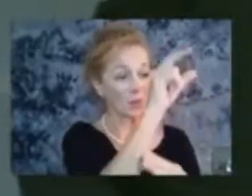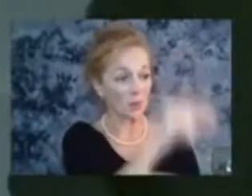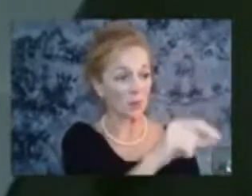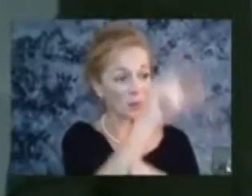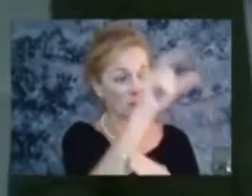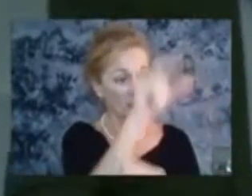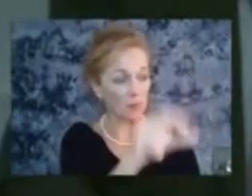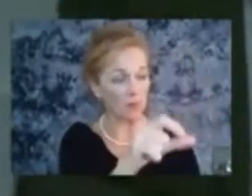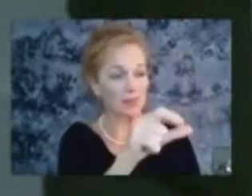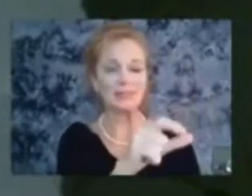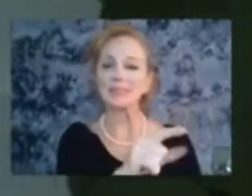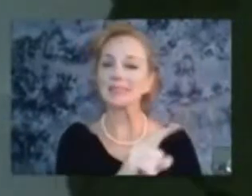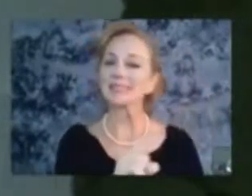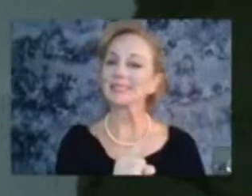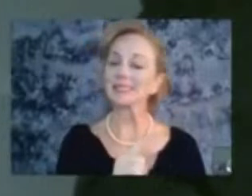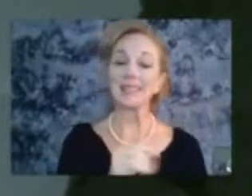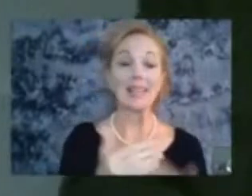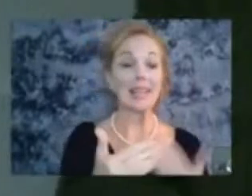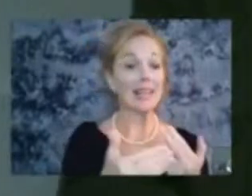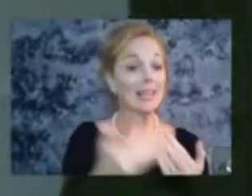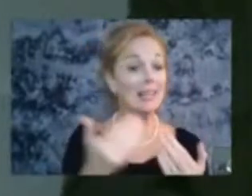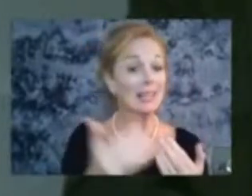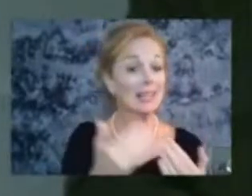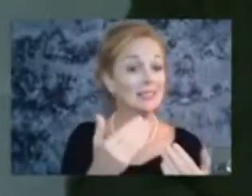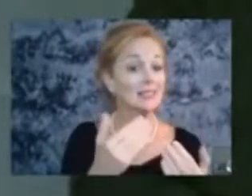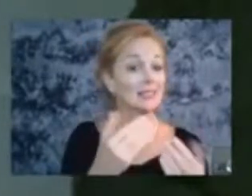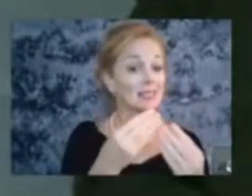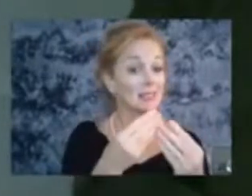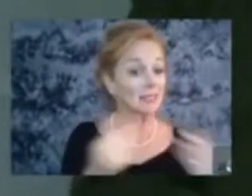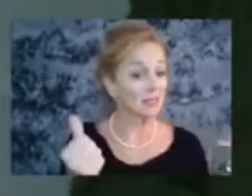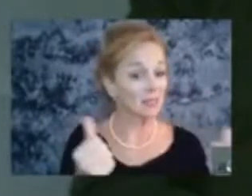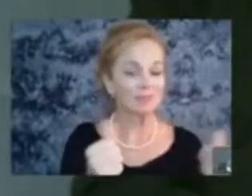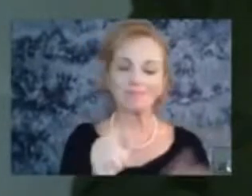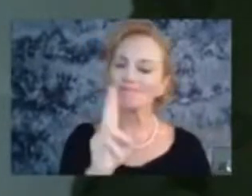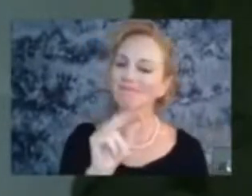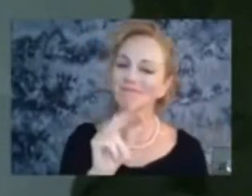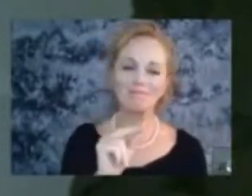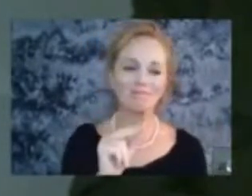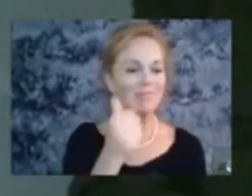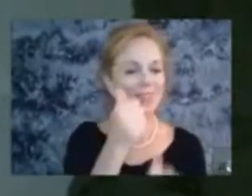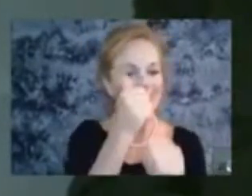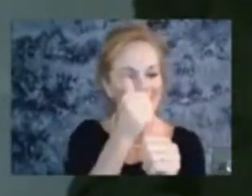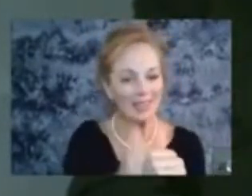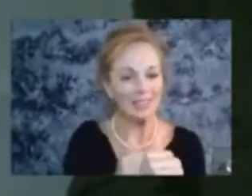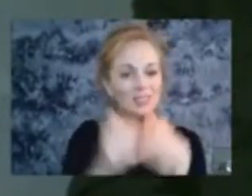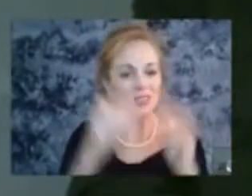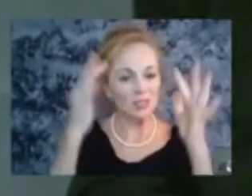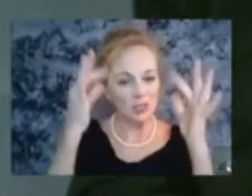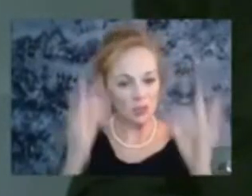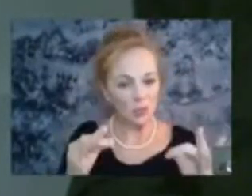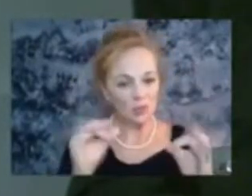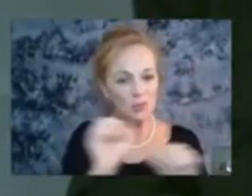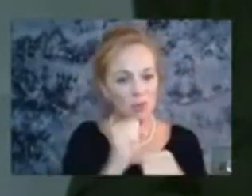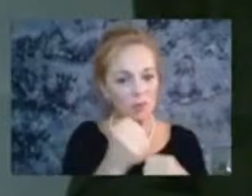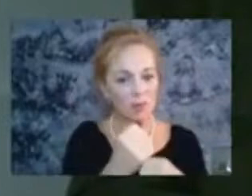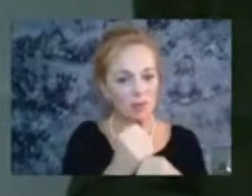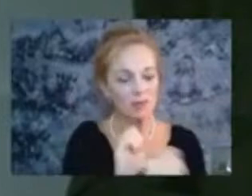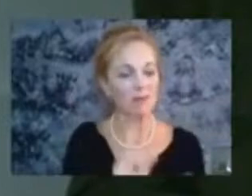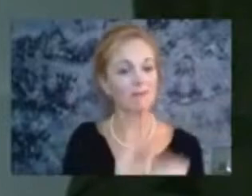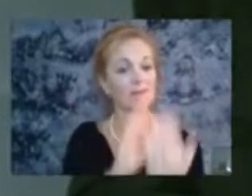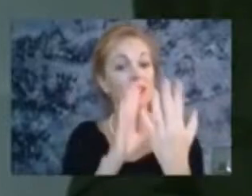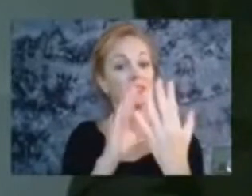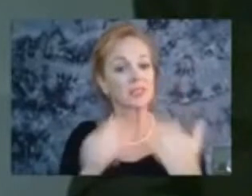There is not an easy solution, as Ms. Marshall said. Each choice that we could make faces challenges. We are